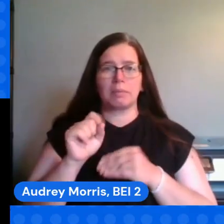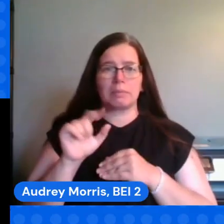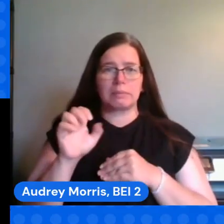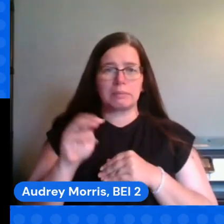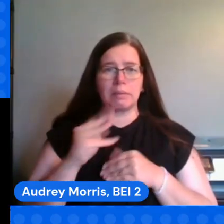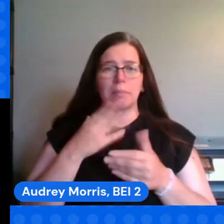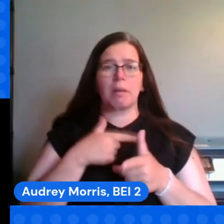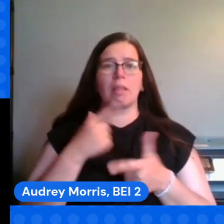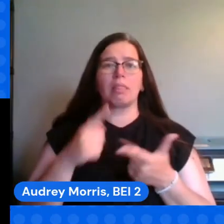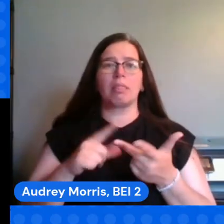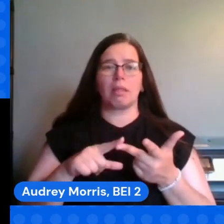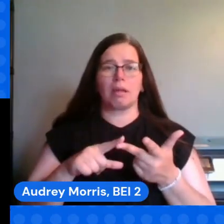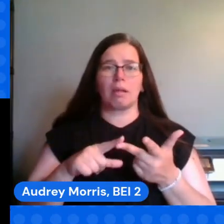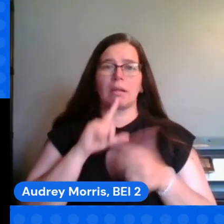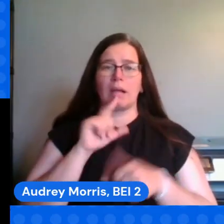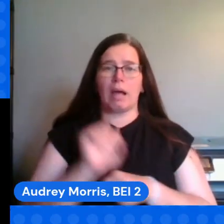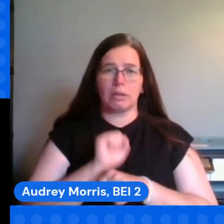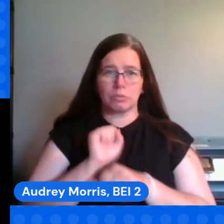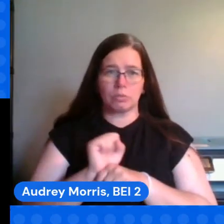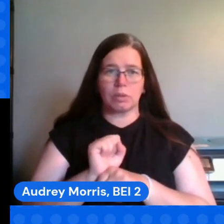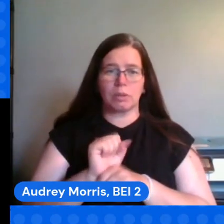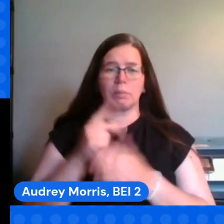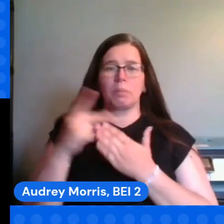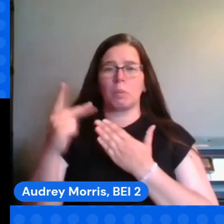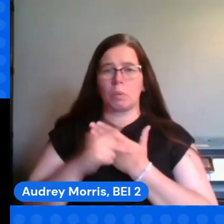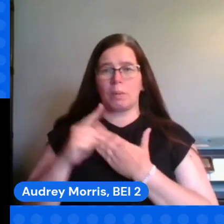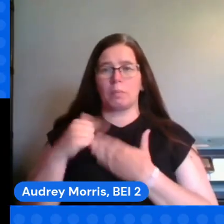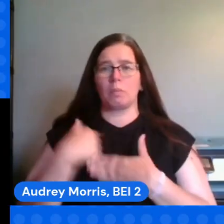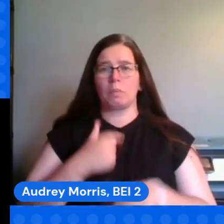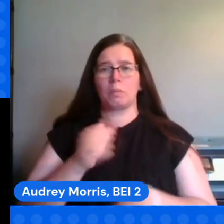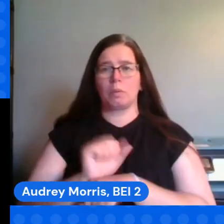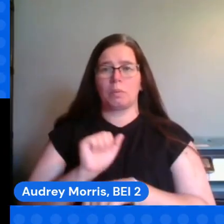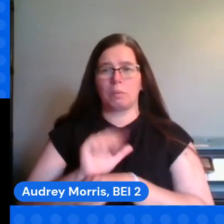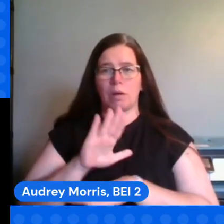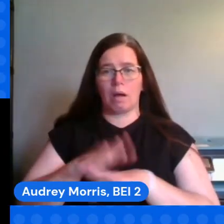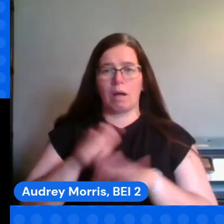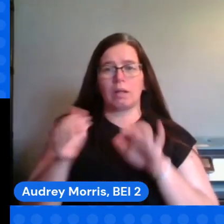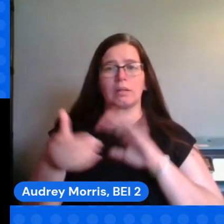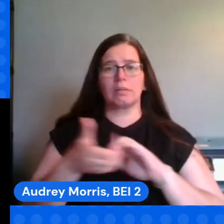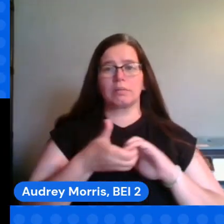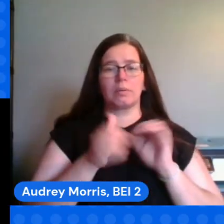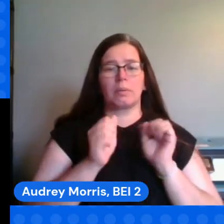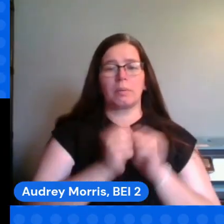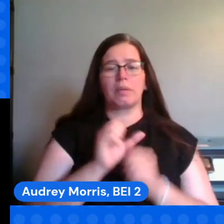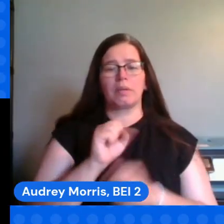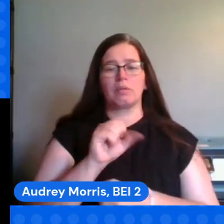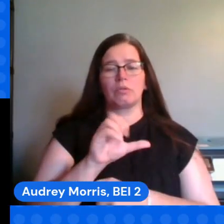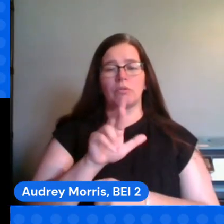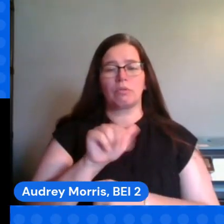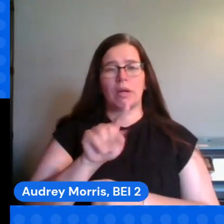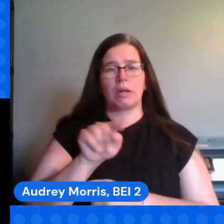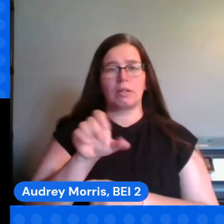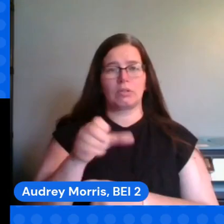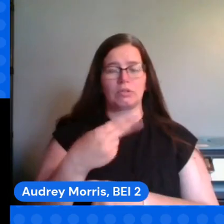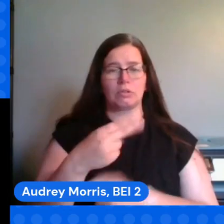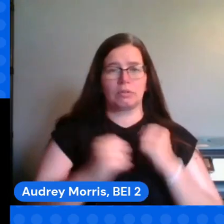into the actual program that we've worked on in partnership with the Scratch Foundation.